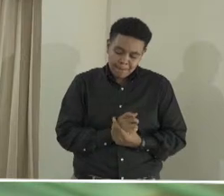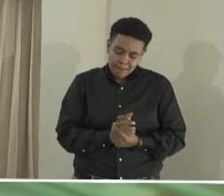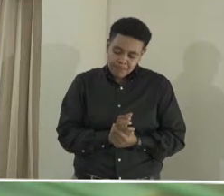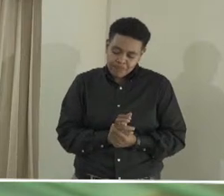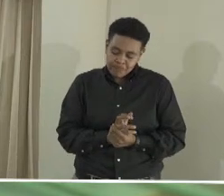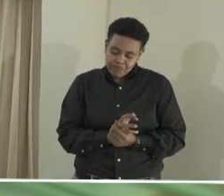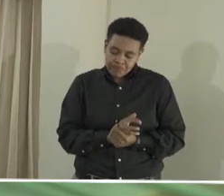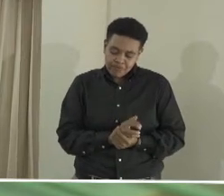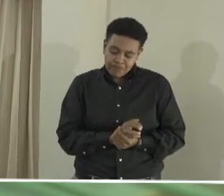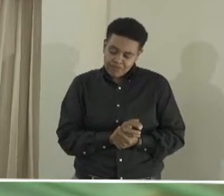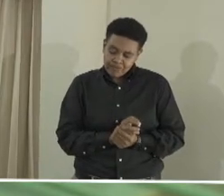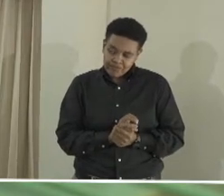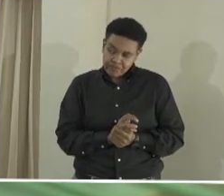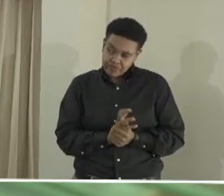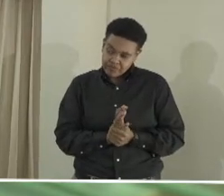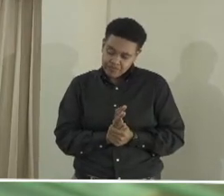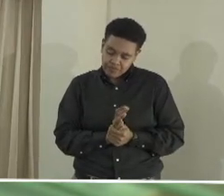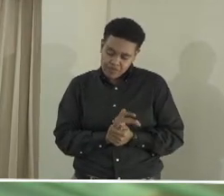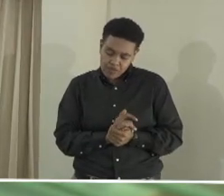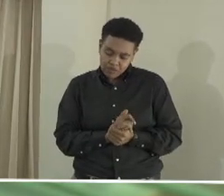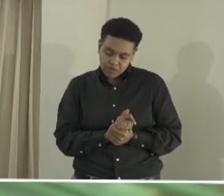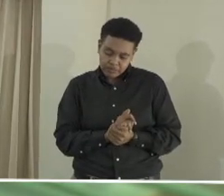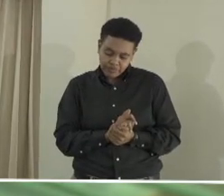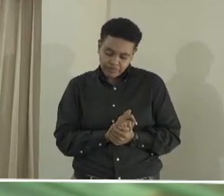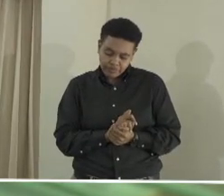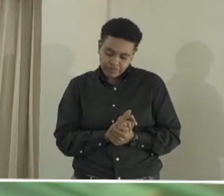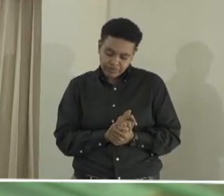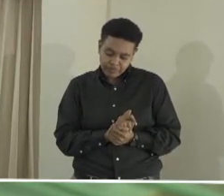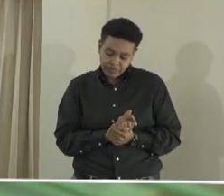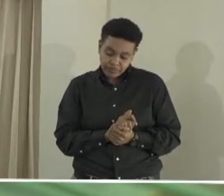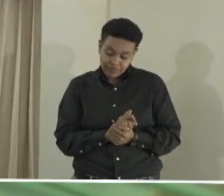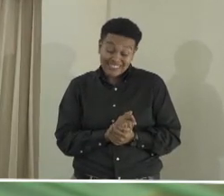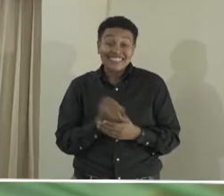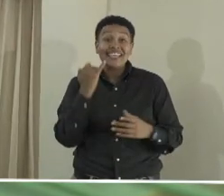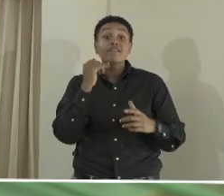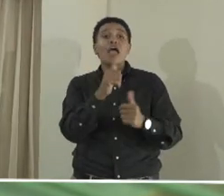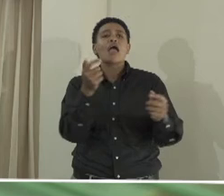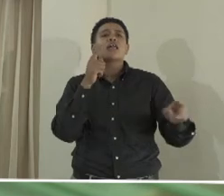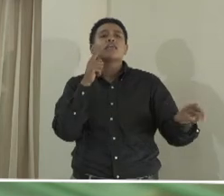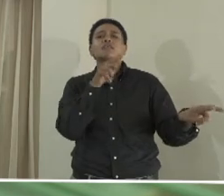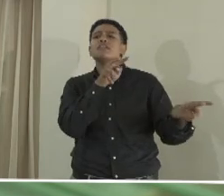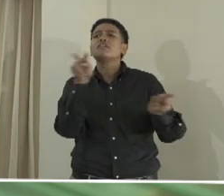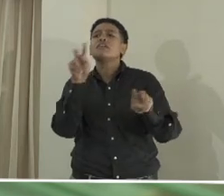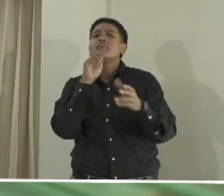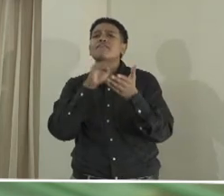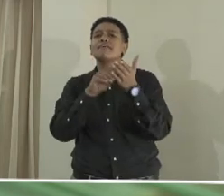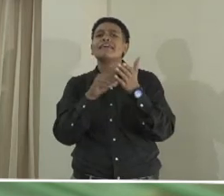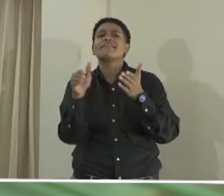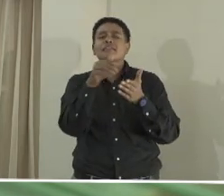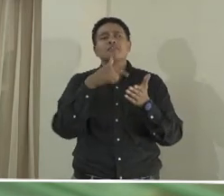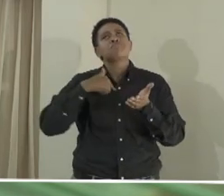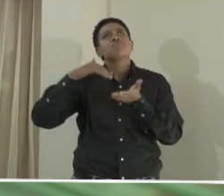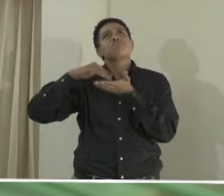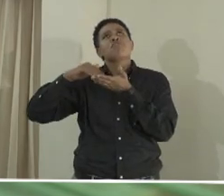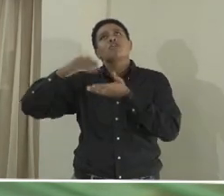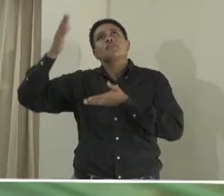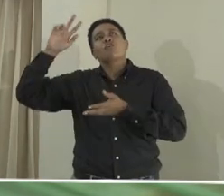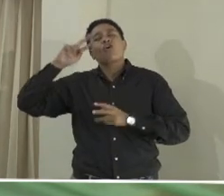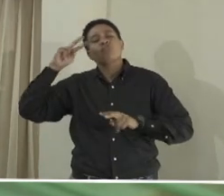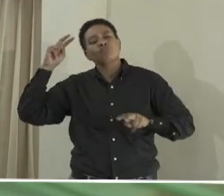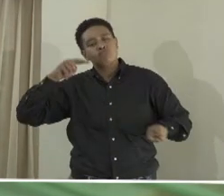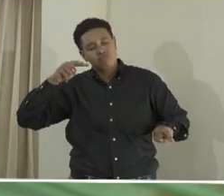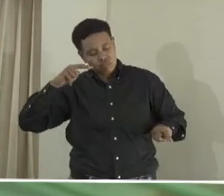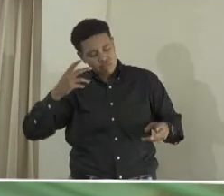was anything to forgive, I have forgiven in the sight of Christ, who